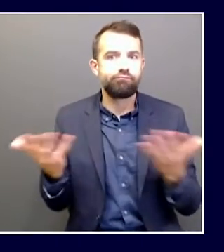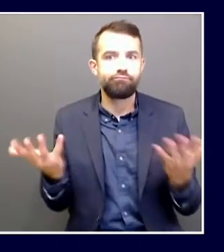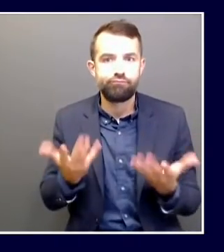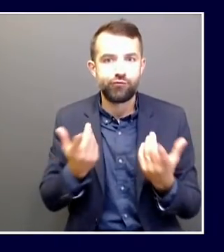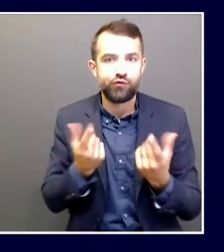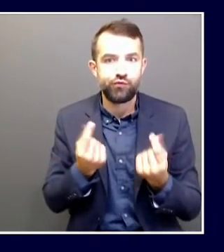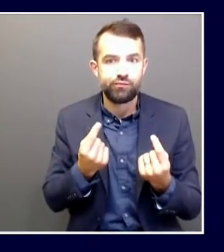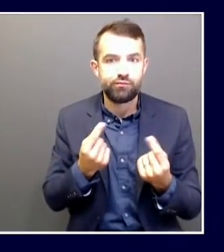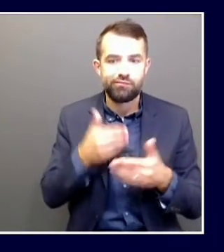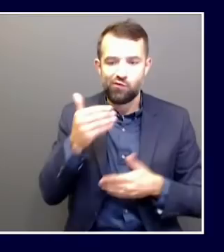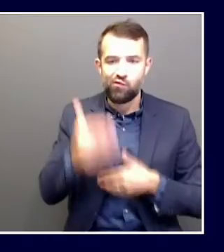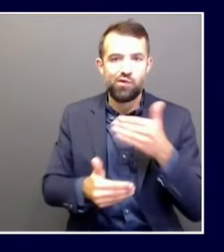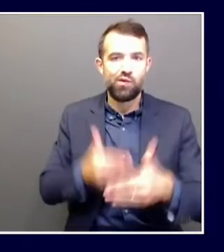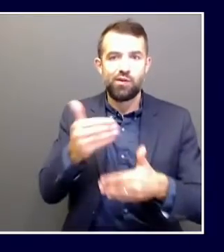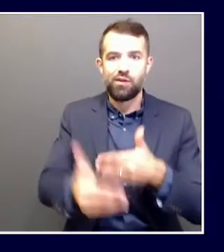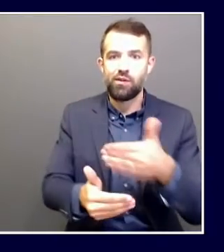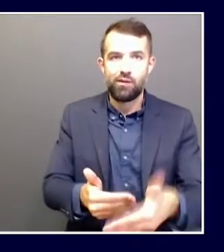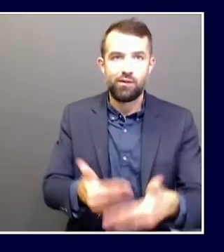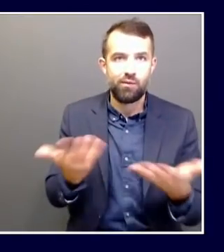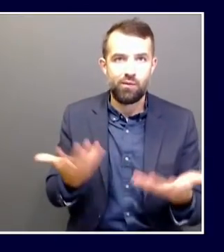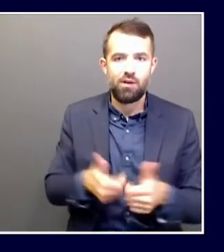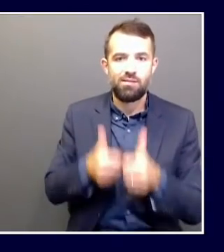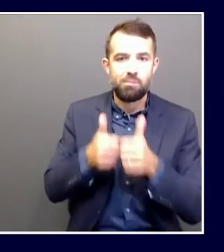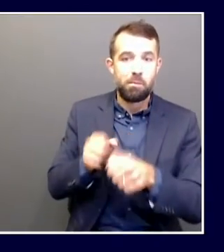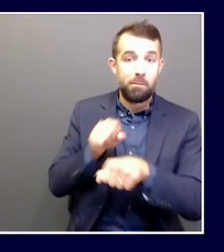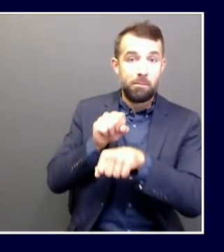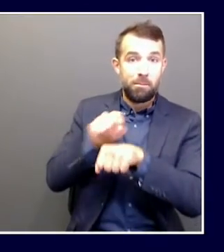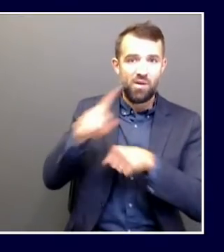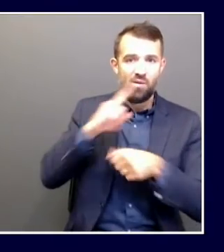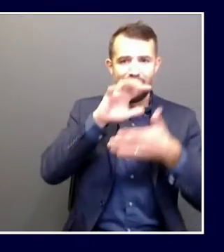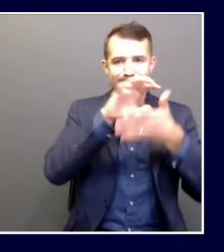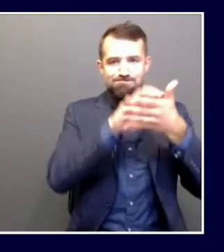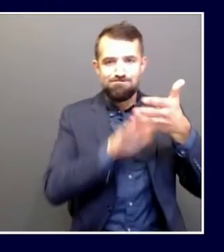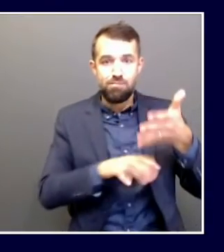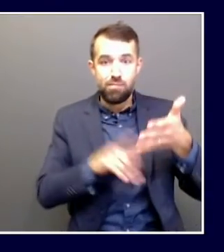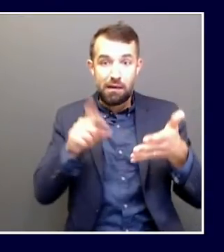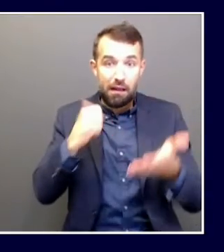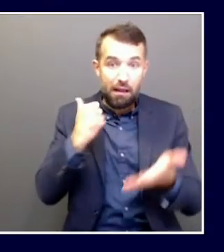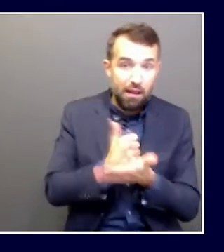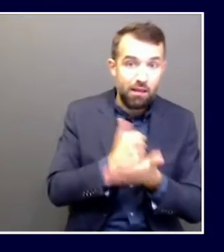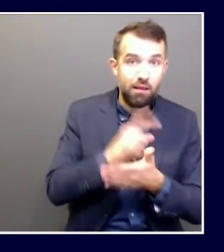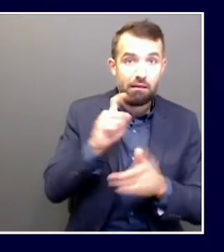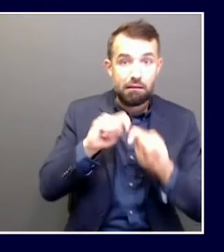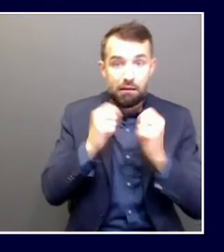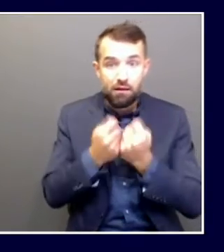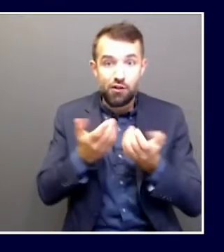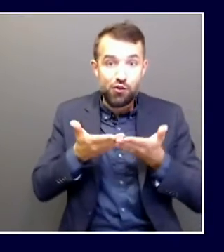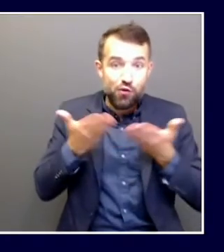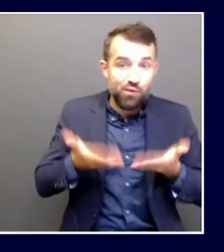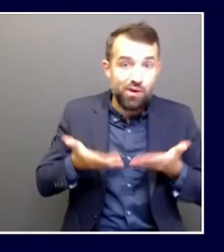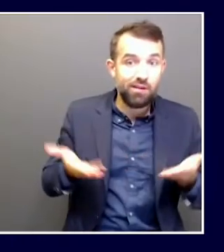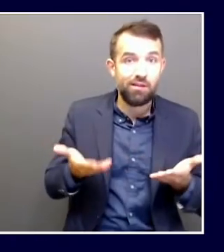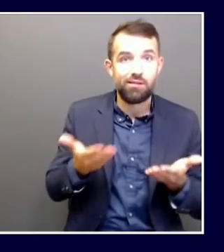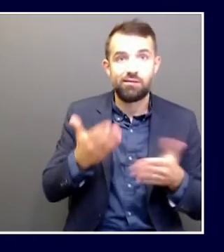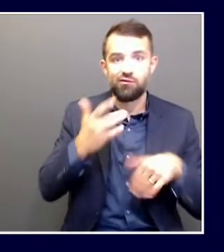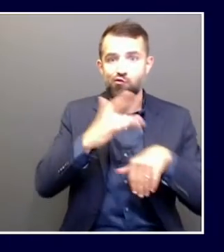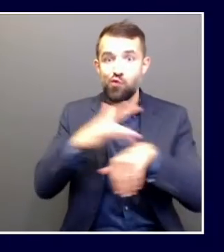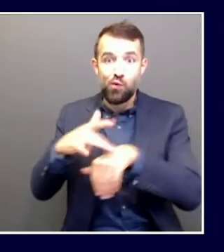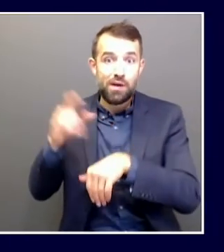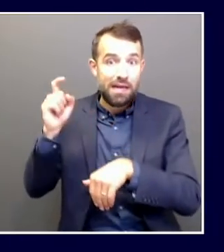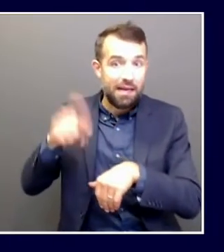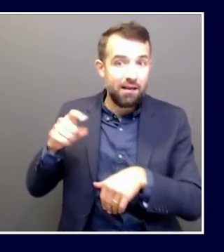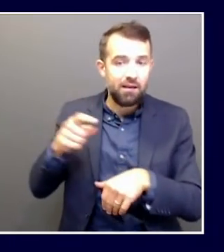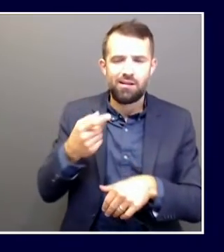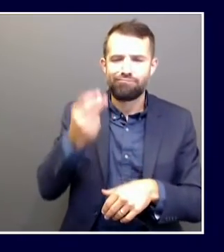are also offered information about social services and support. That happens in real time as the test results